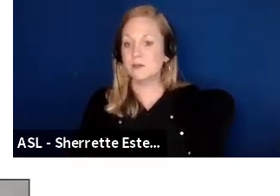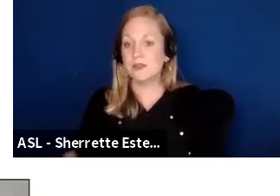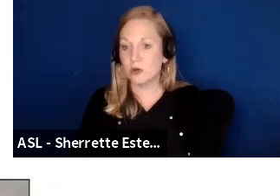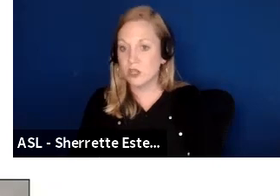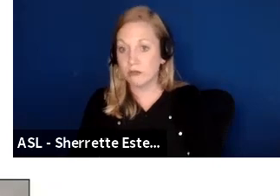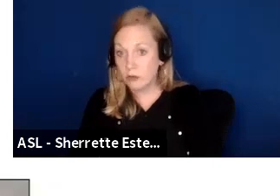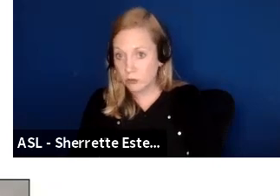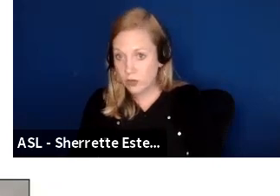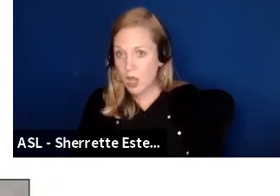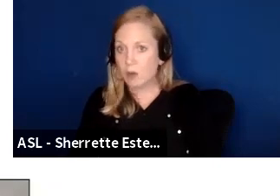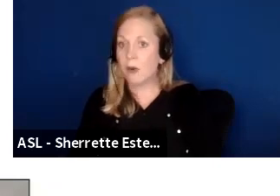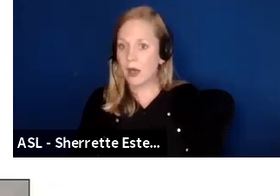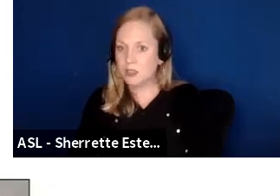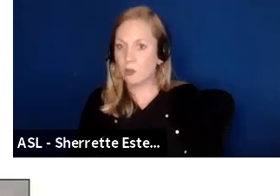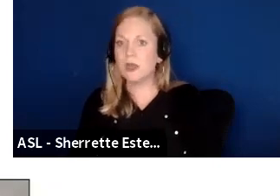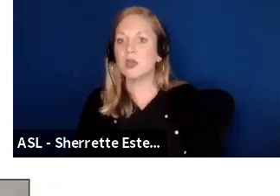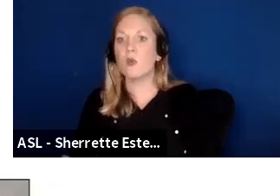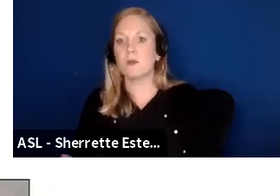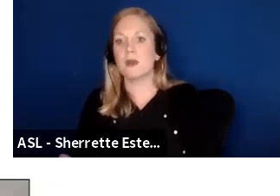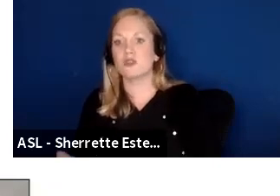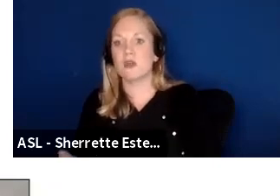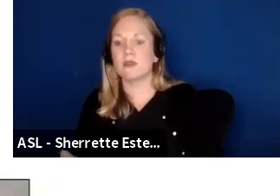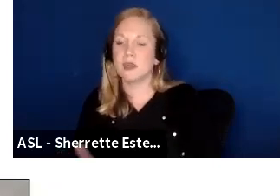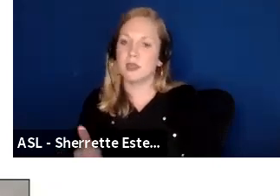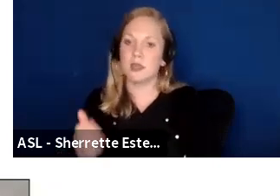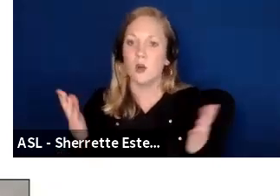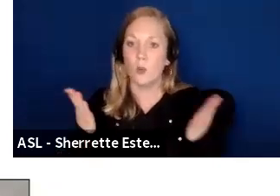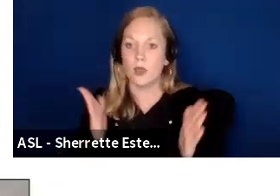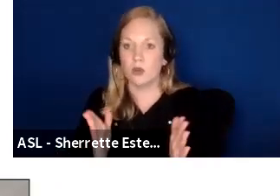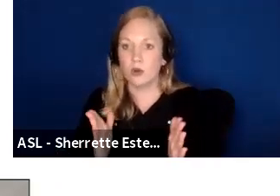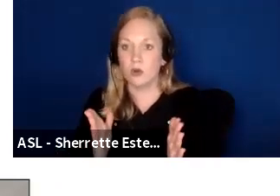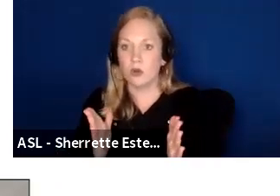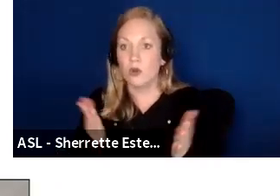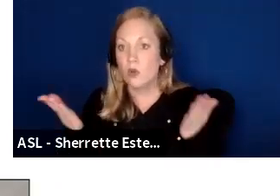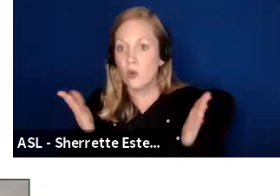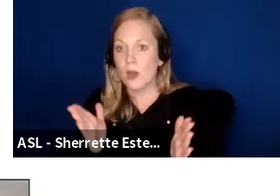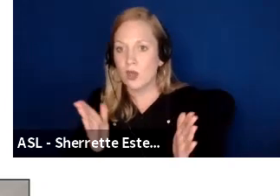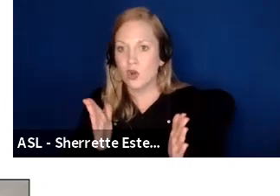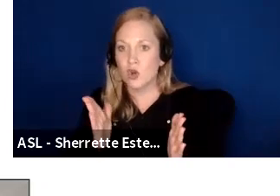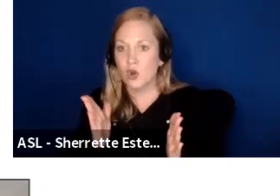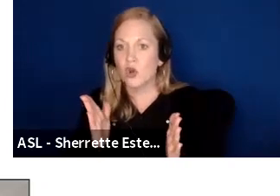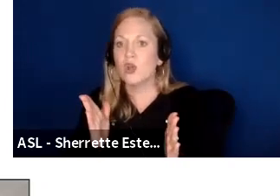restaurant, not simply for its good food, but we want to make sure that the